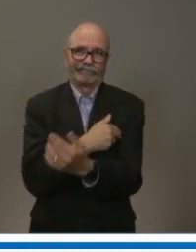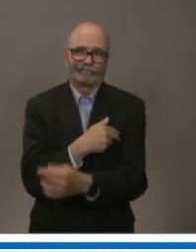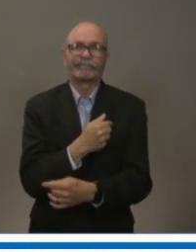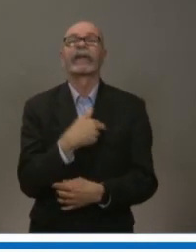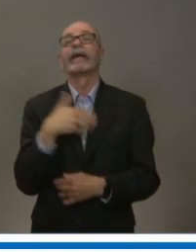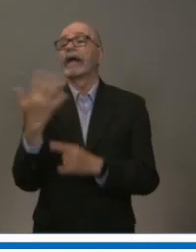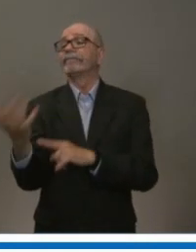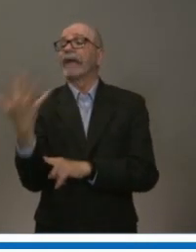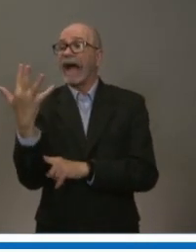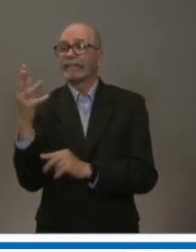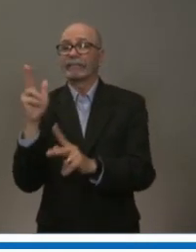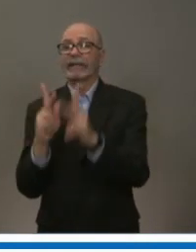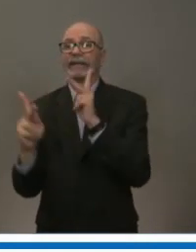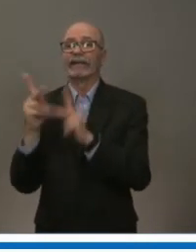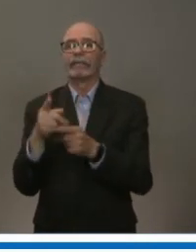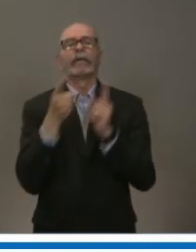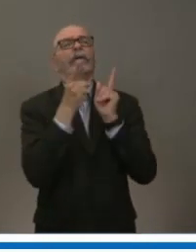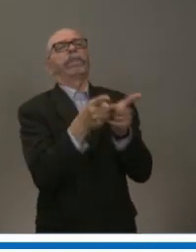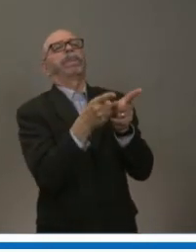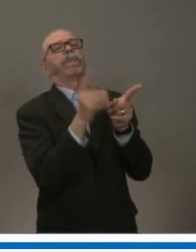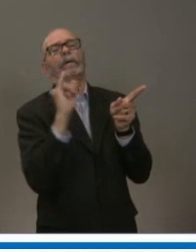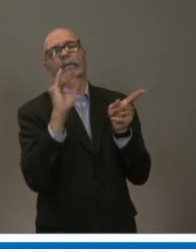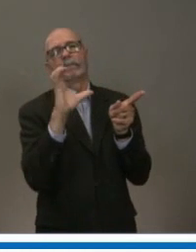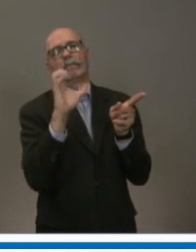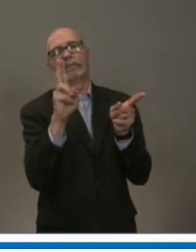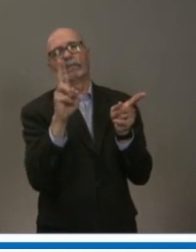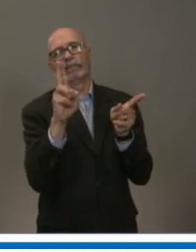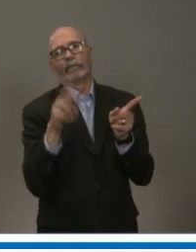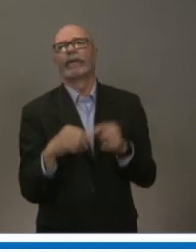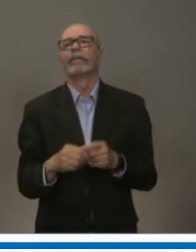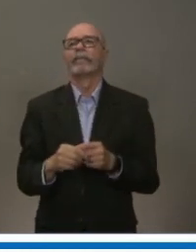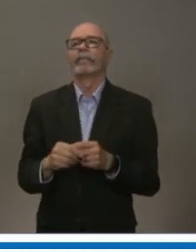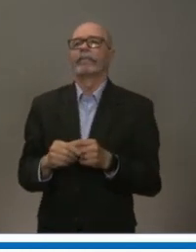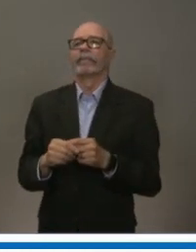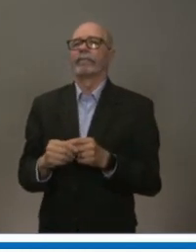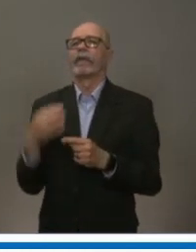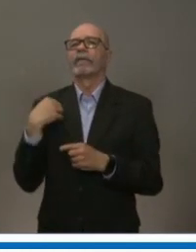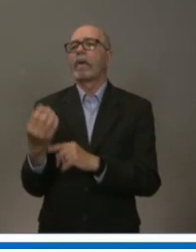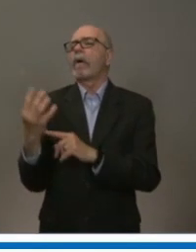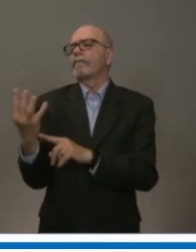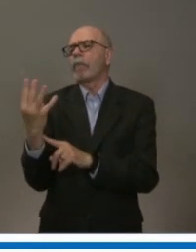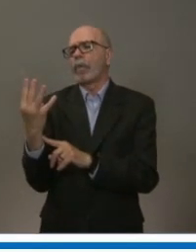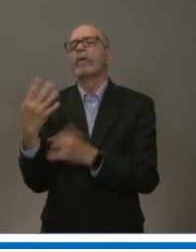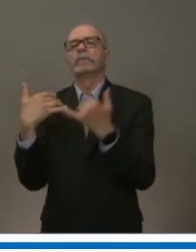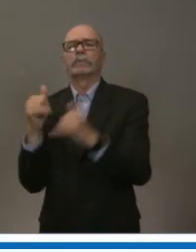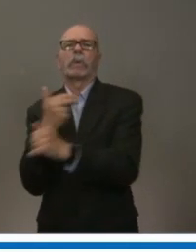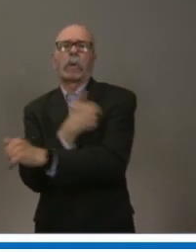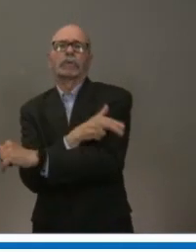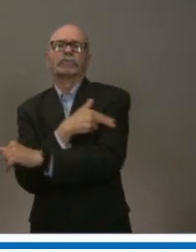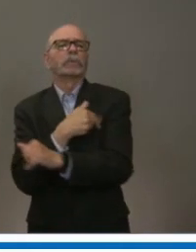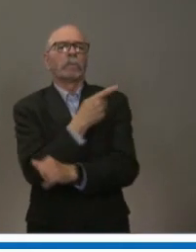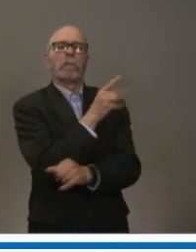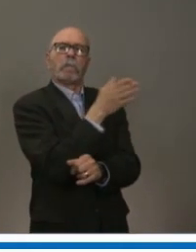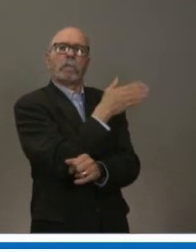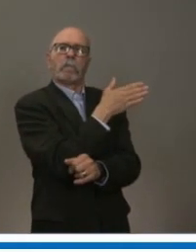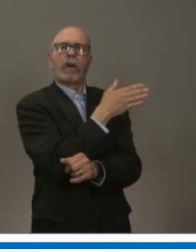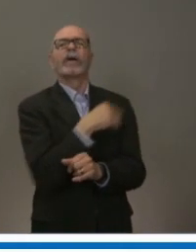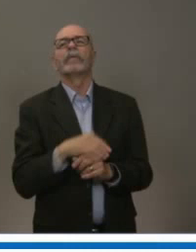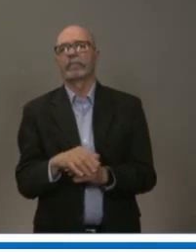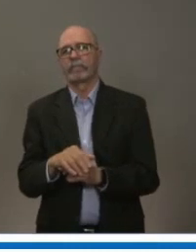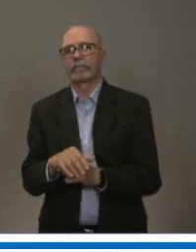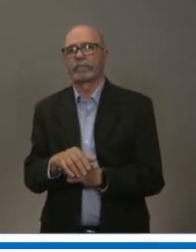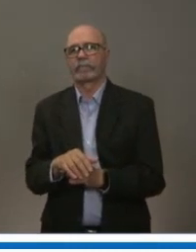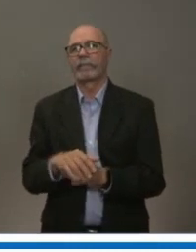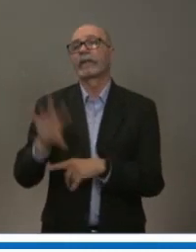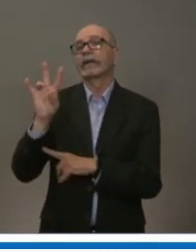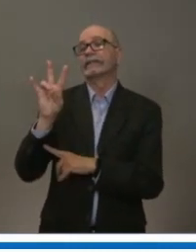in don't require that intensive level of care. 72 people have recovered, which is really good